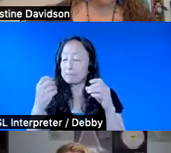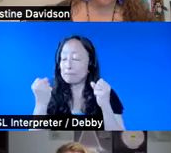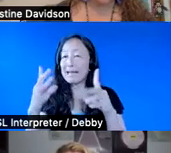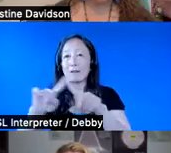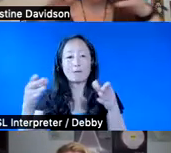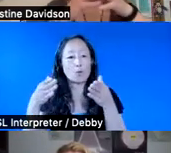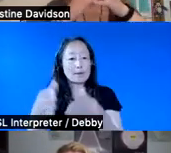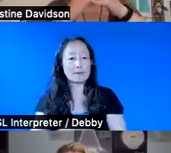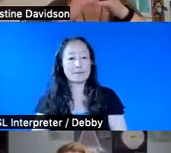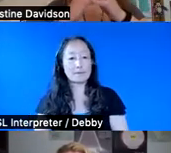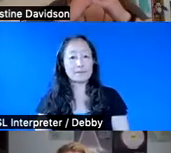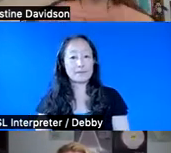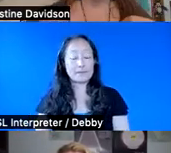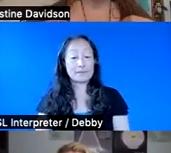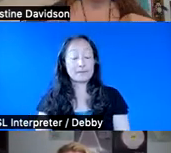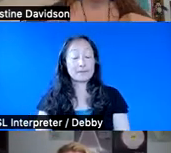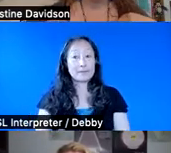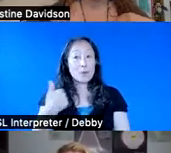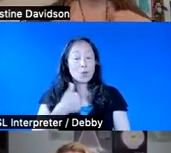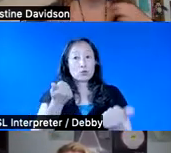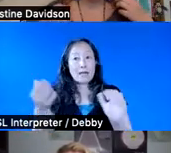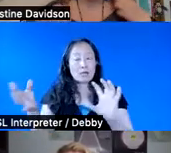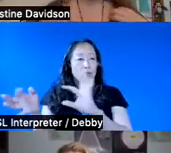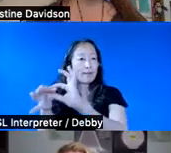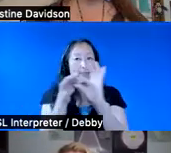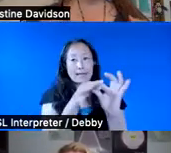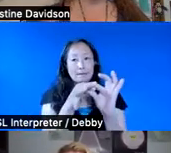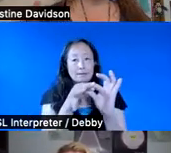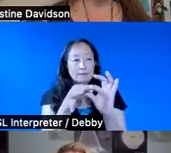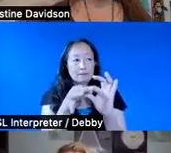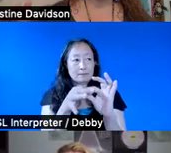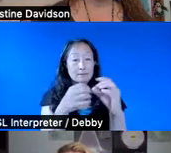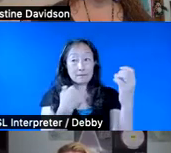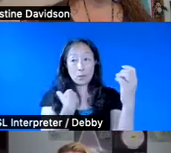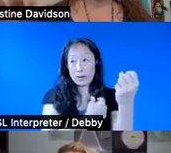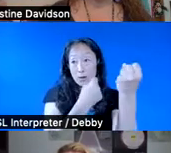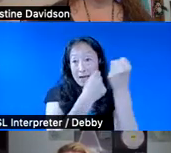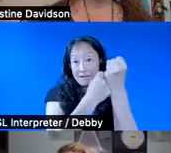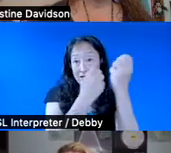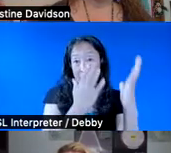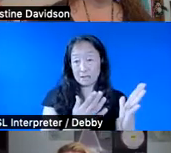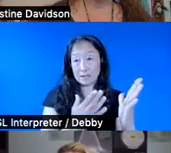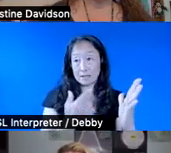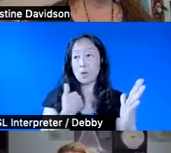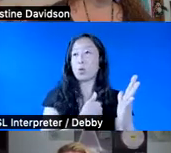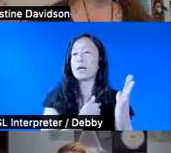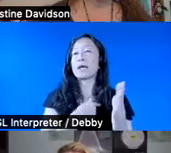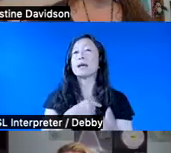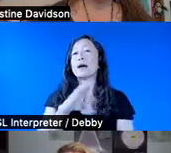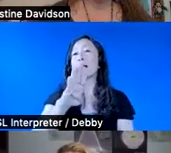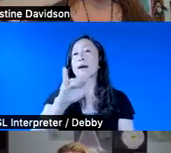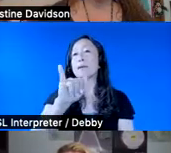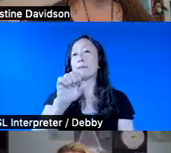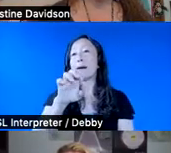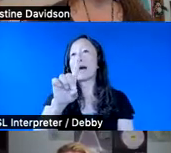we're trying to make the links is that as advocates, we're going to be standing in biased support of somebody who has experienced